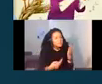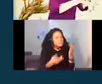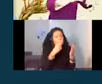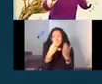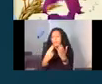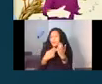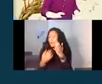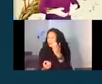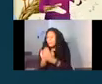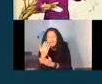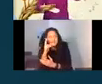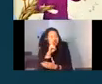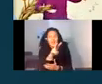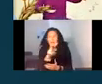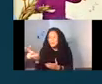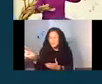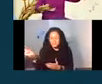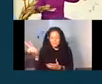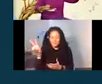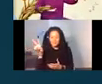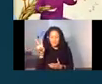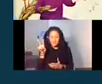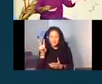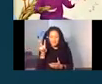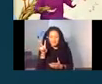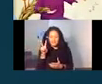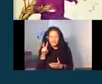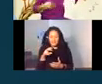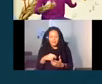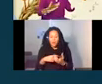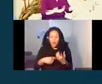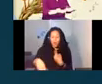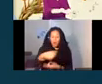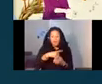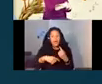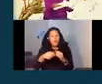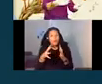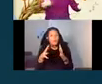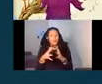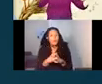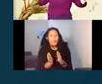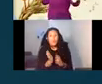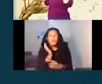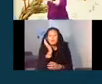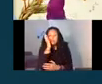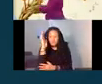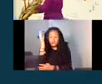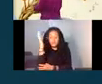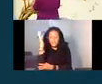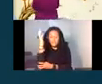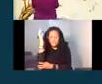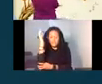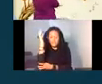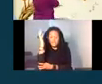sketches to make of the plants that we see. All around the walnut